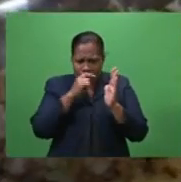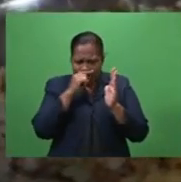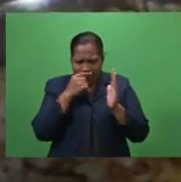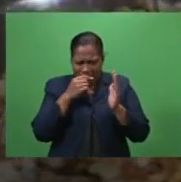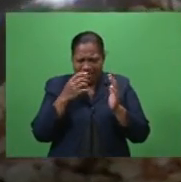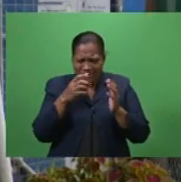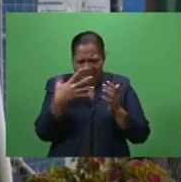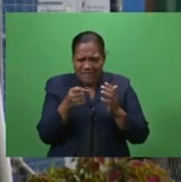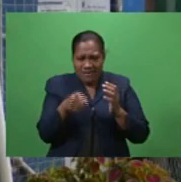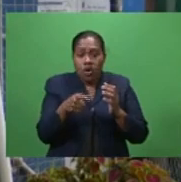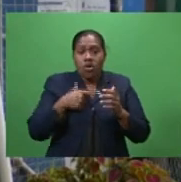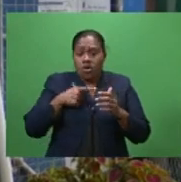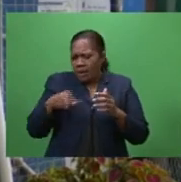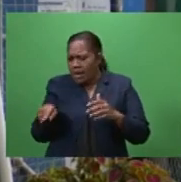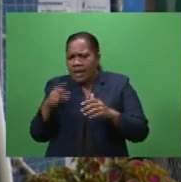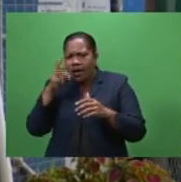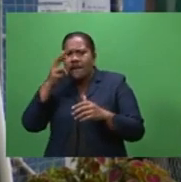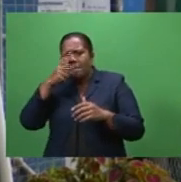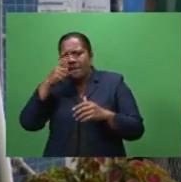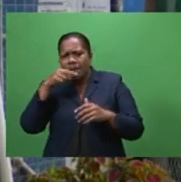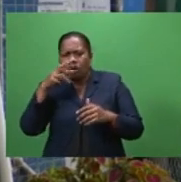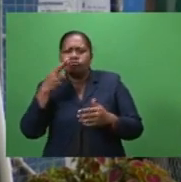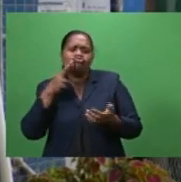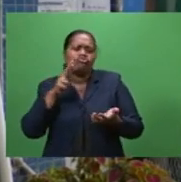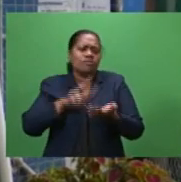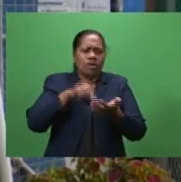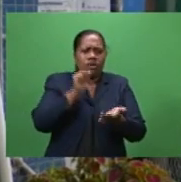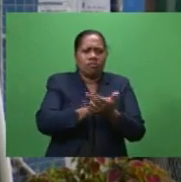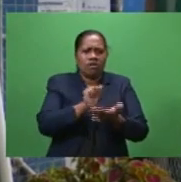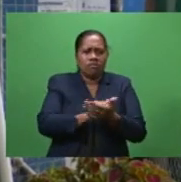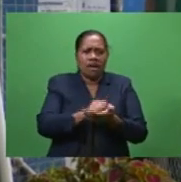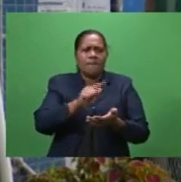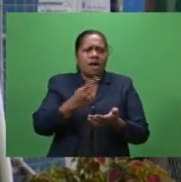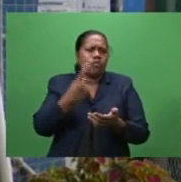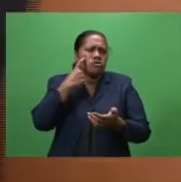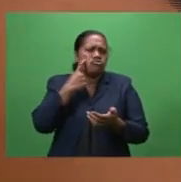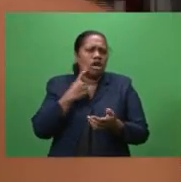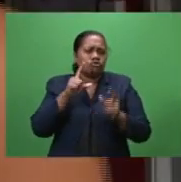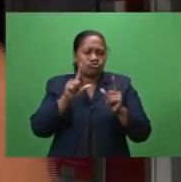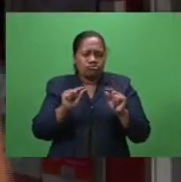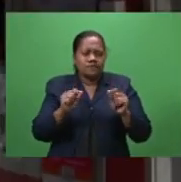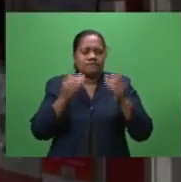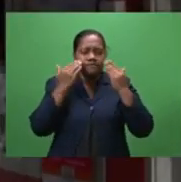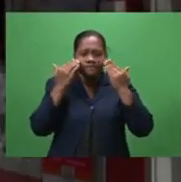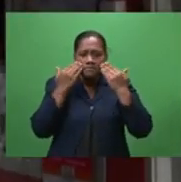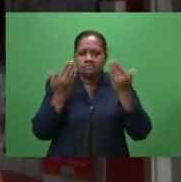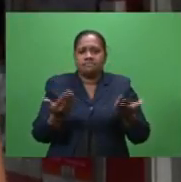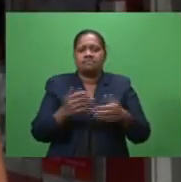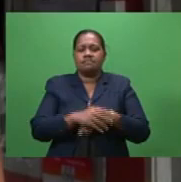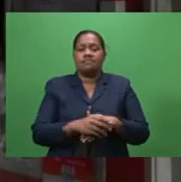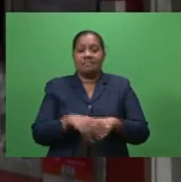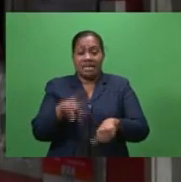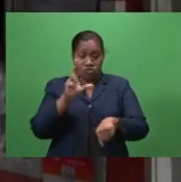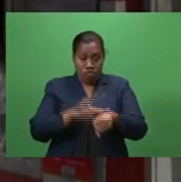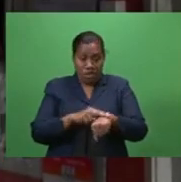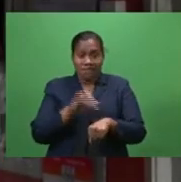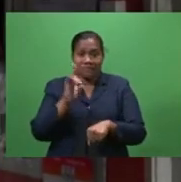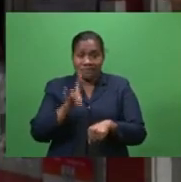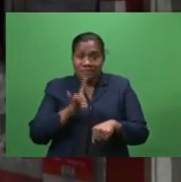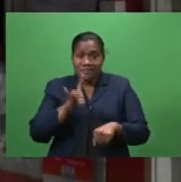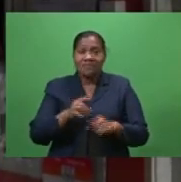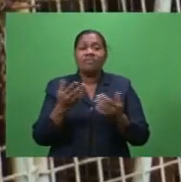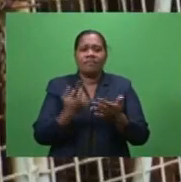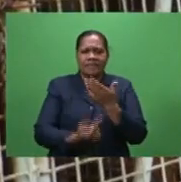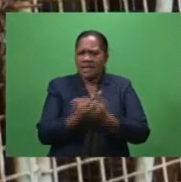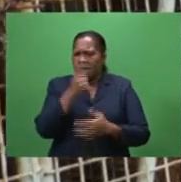report things properly, but we try to do that kind of awareness. Veterinarian Dr. Joe Over says people